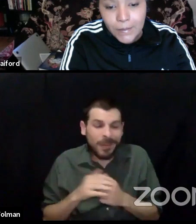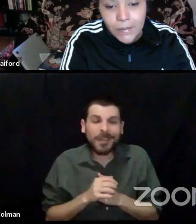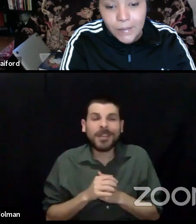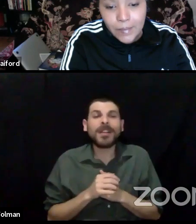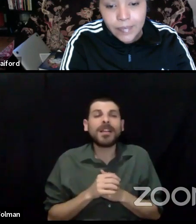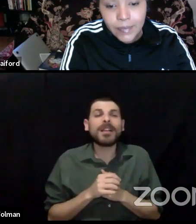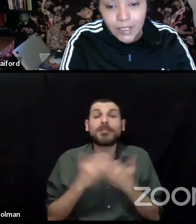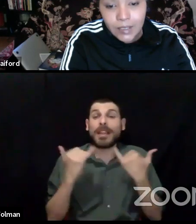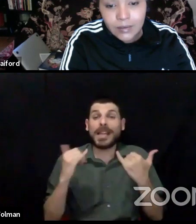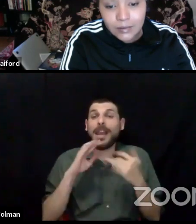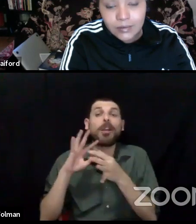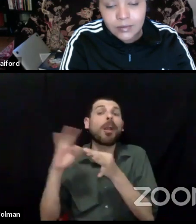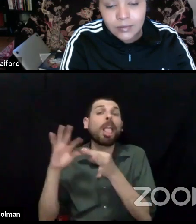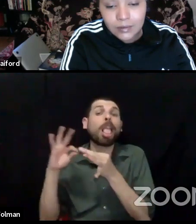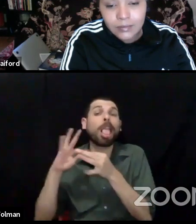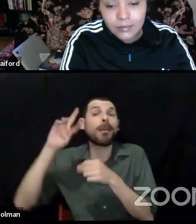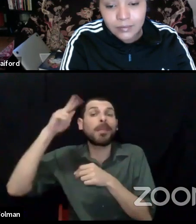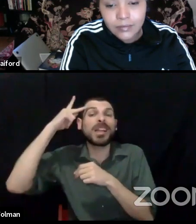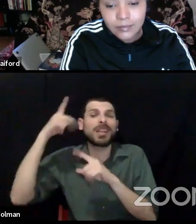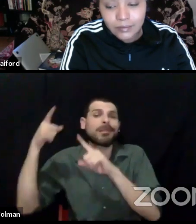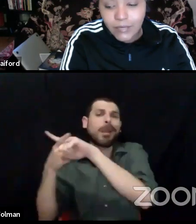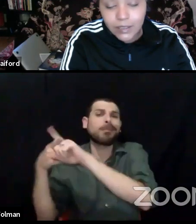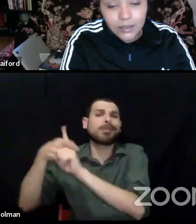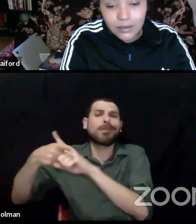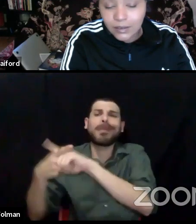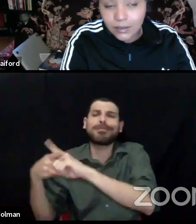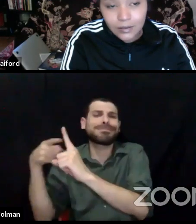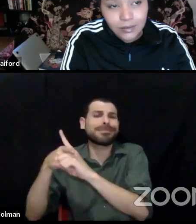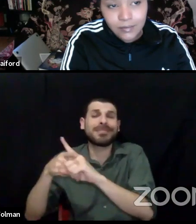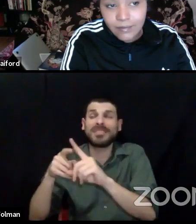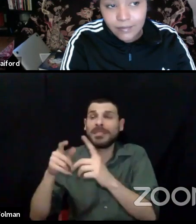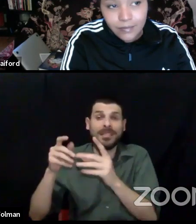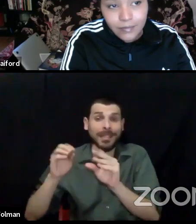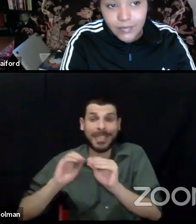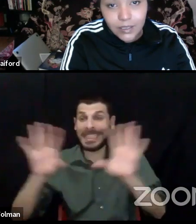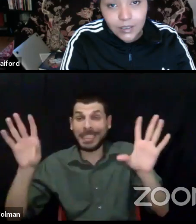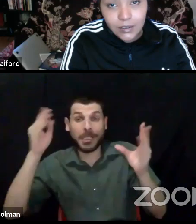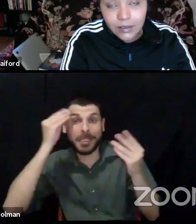stepping on their own words. And there's no clarity. There's no certainty about anything.